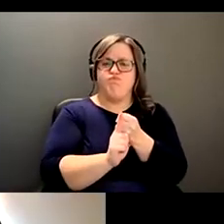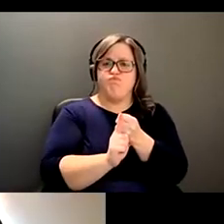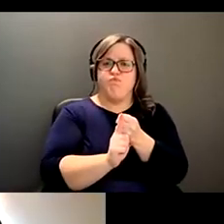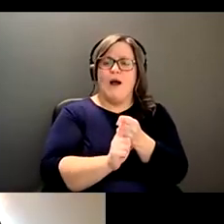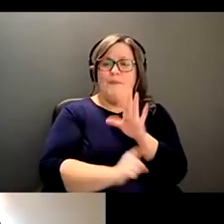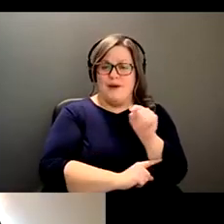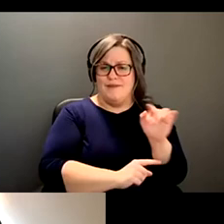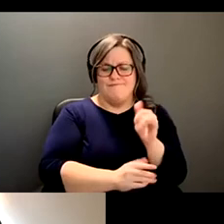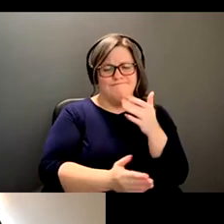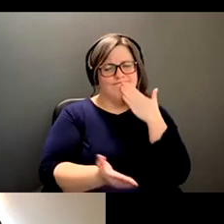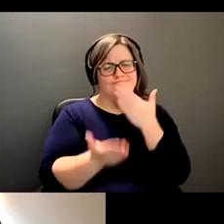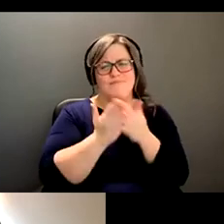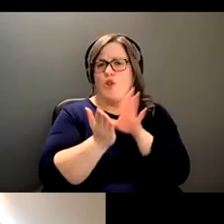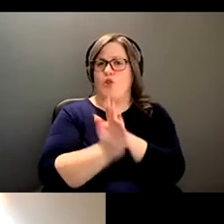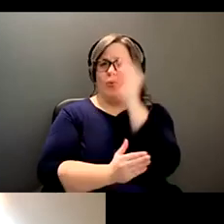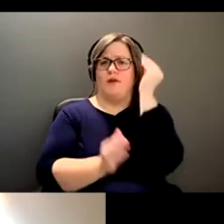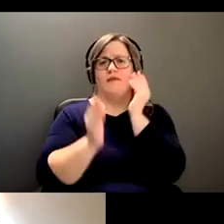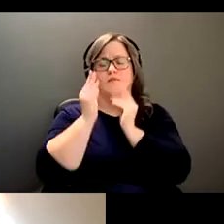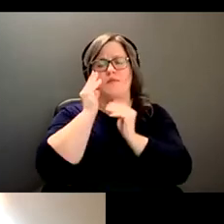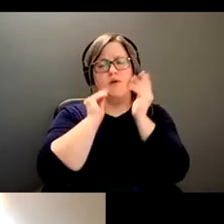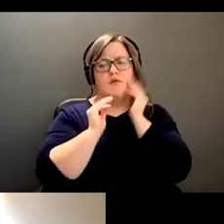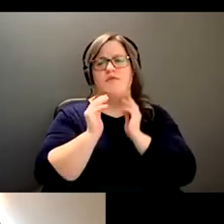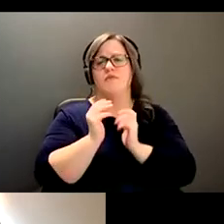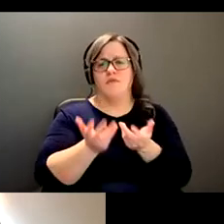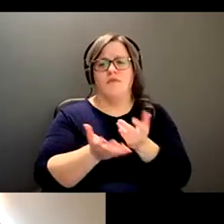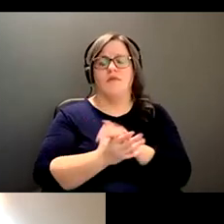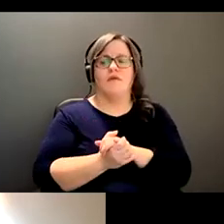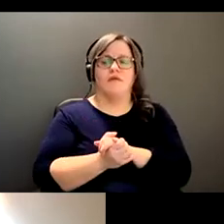great learning experiences. And I think